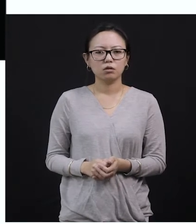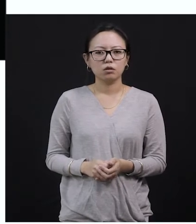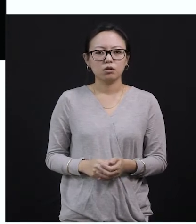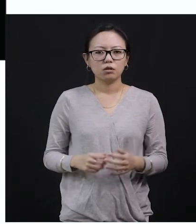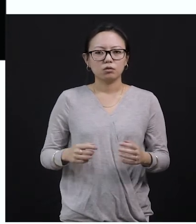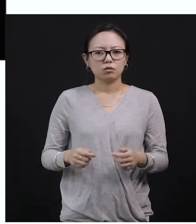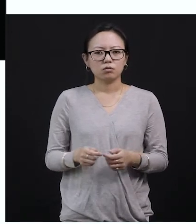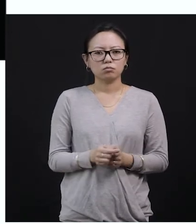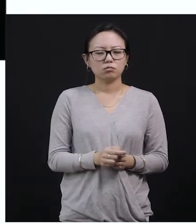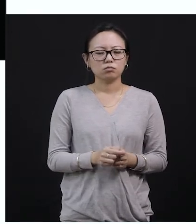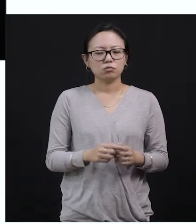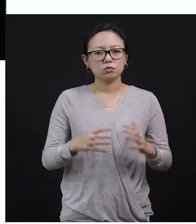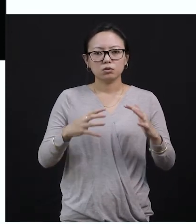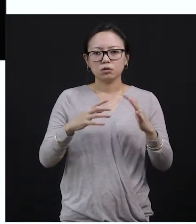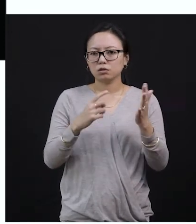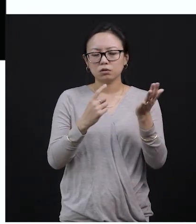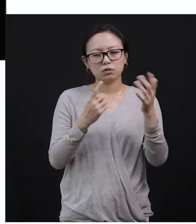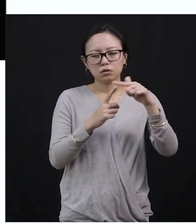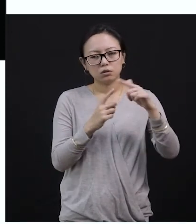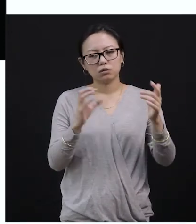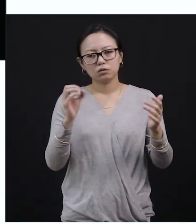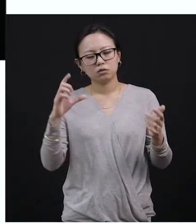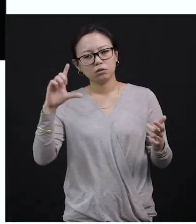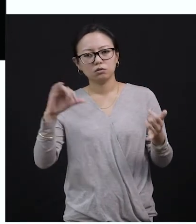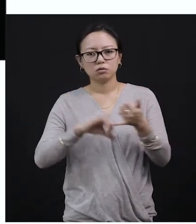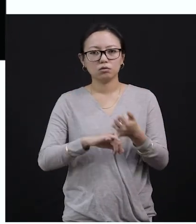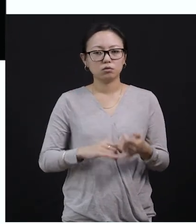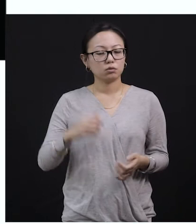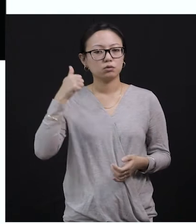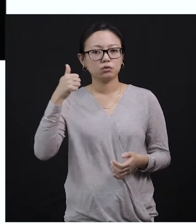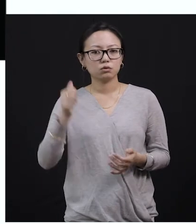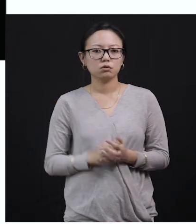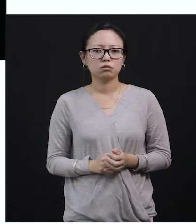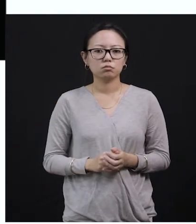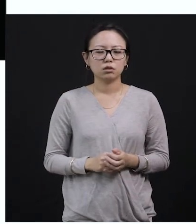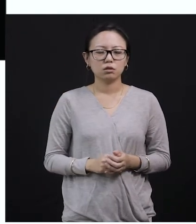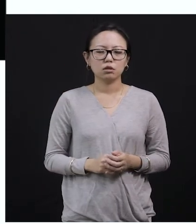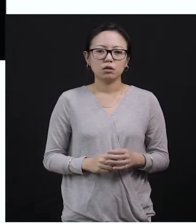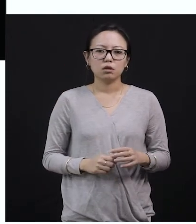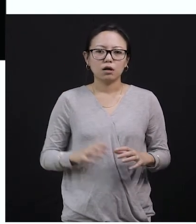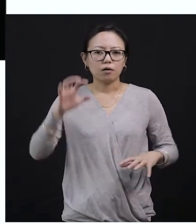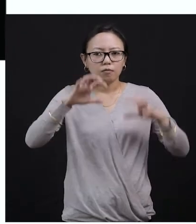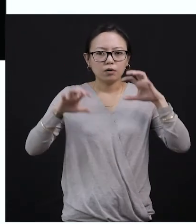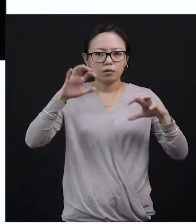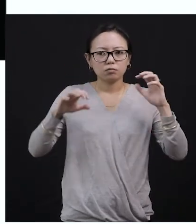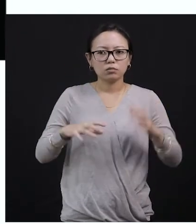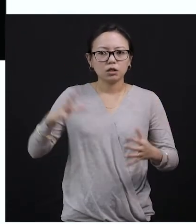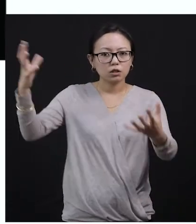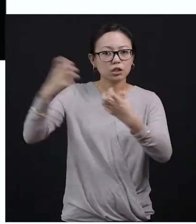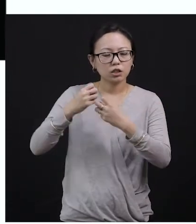talking about natural resources, they had also very good water sources that helped them to do